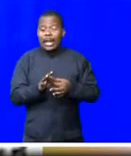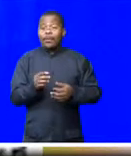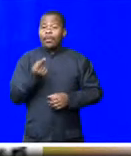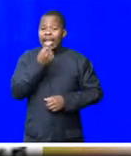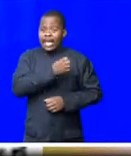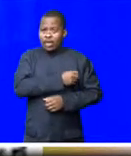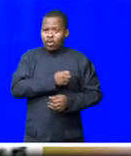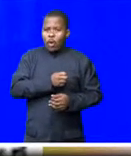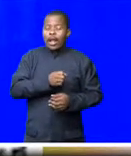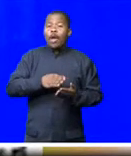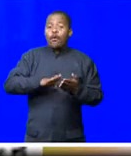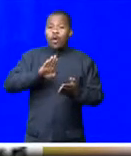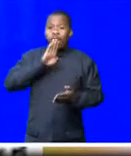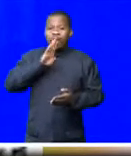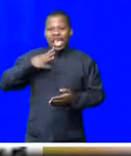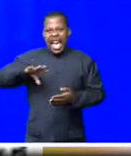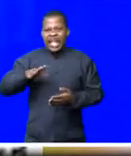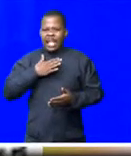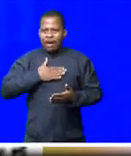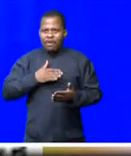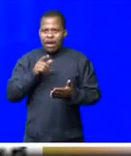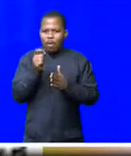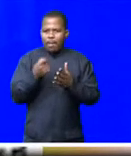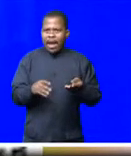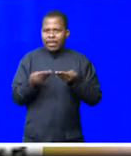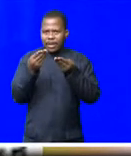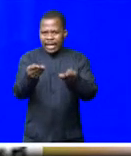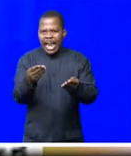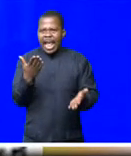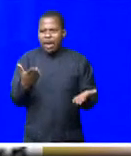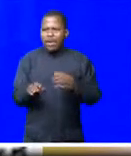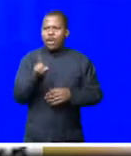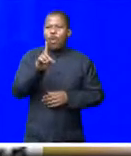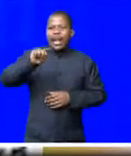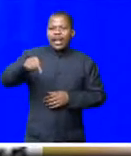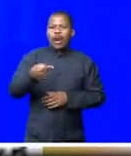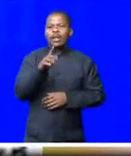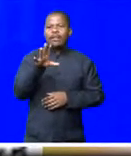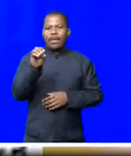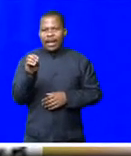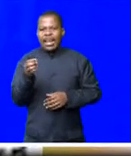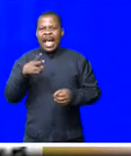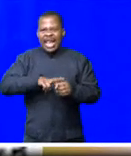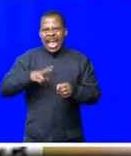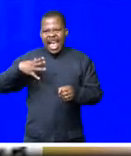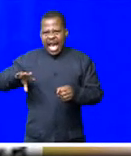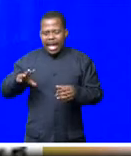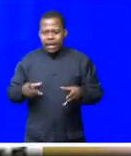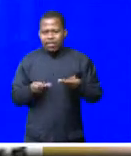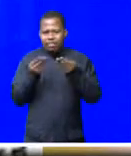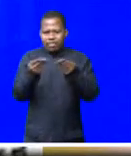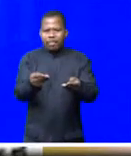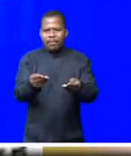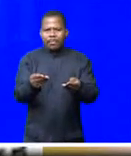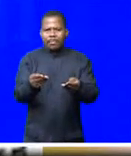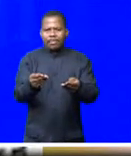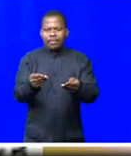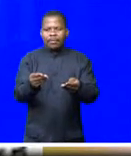kufaka ticelo. Ticelo betibekiwe betilinganiselwa ku-1.5 tibe setingena tifika